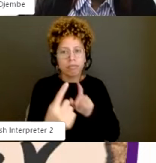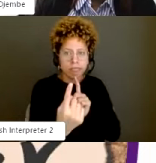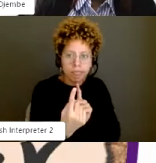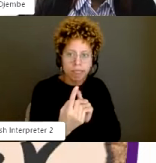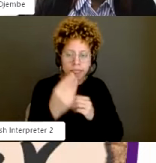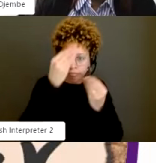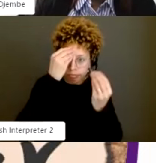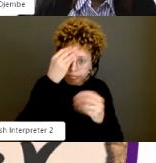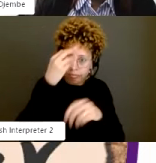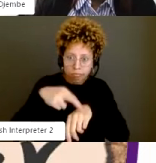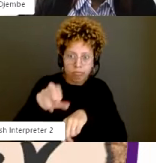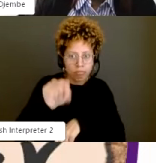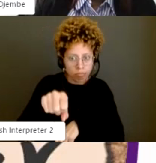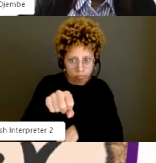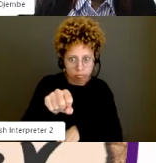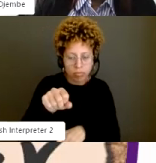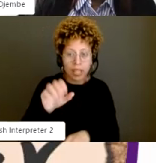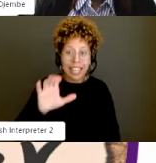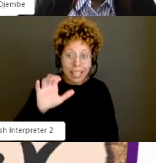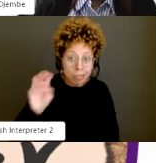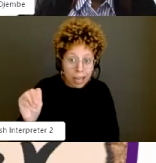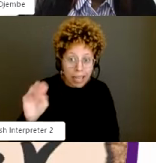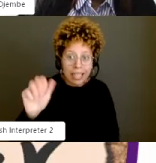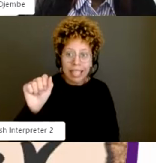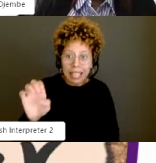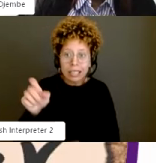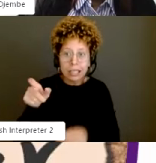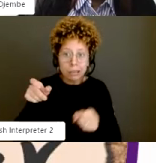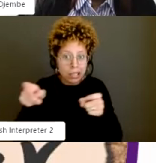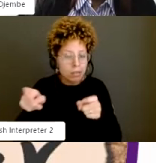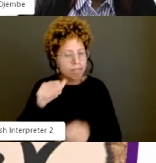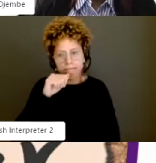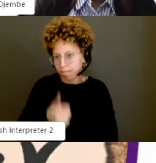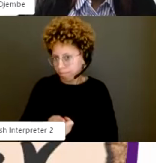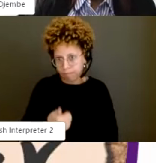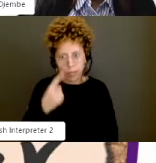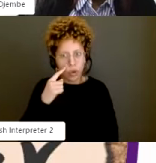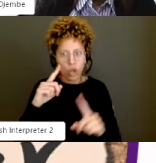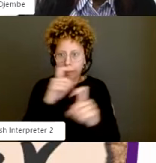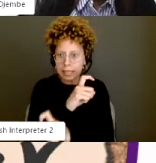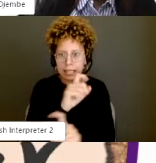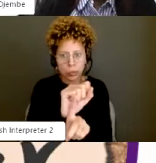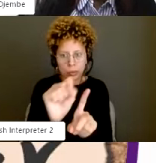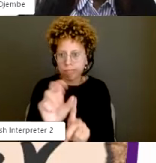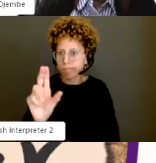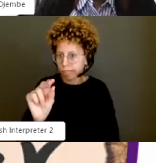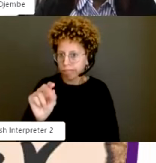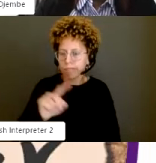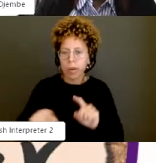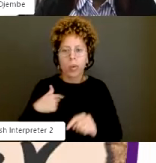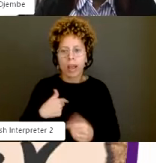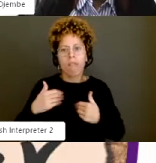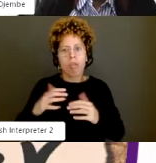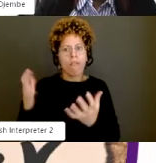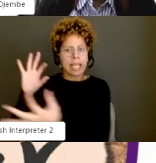We unfortunately don't provide case management on complex cases, but we do have a lot of strong connections within our